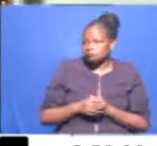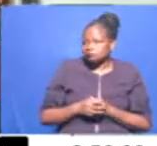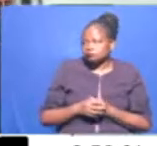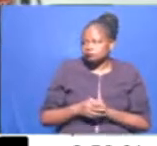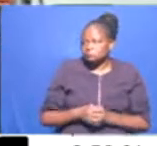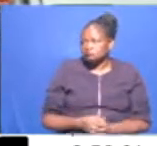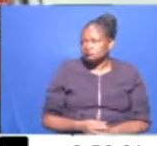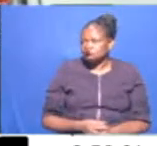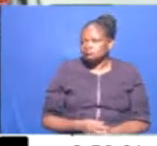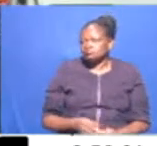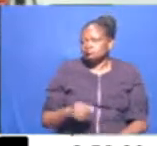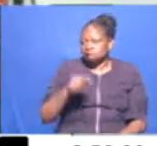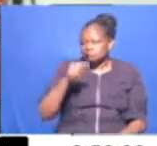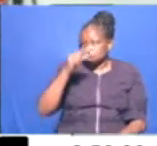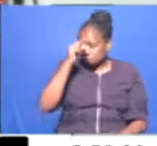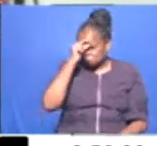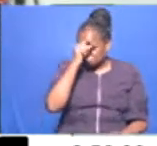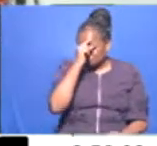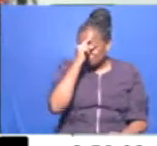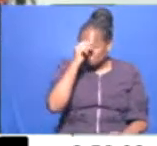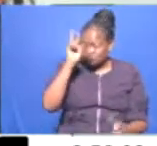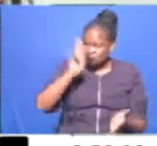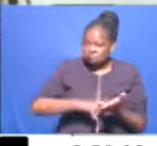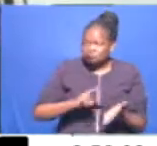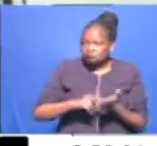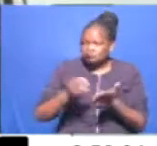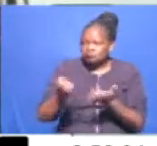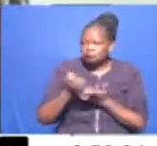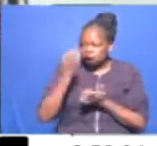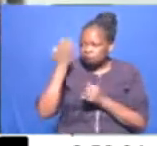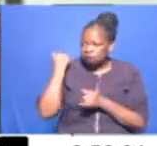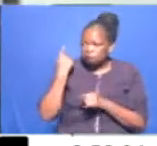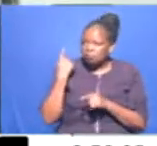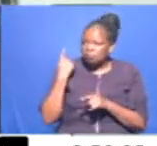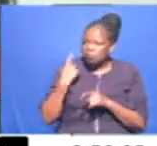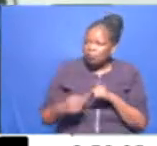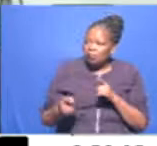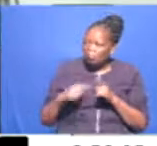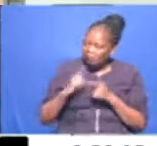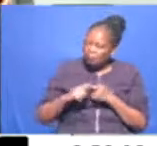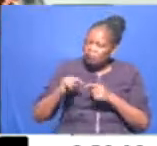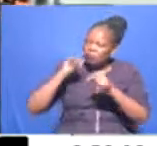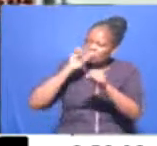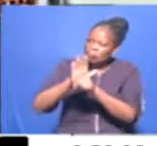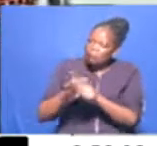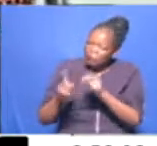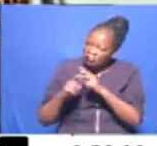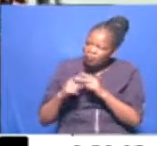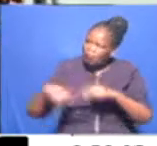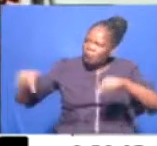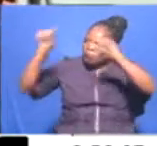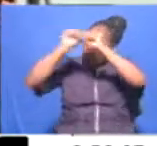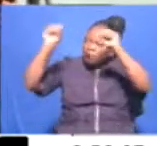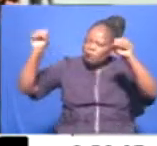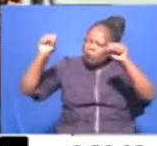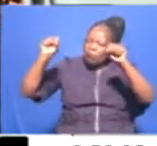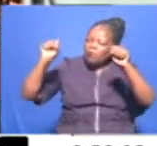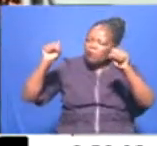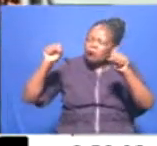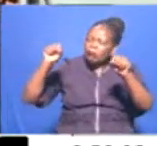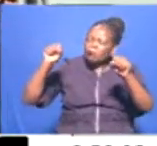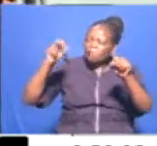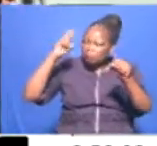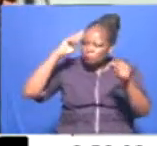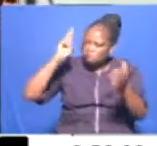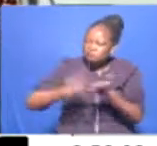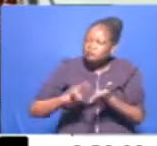to recognize that need, because last year, when pandemic started, our president really noticed that there's a big